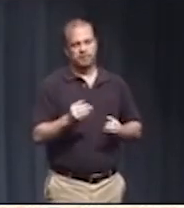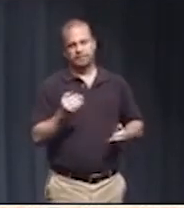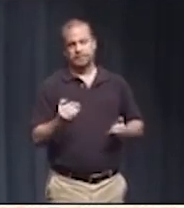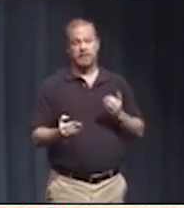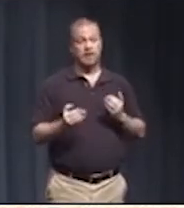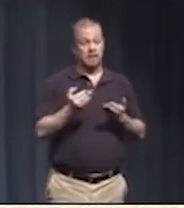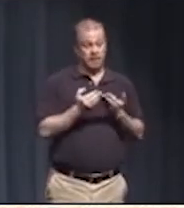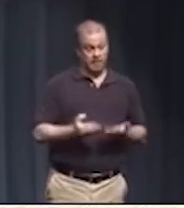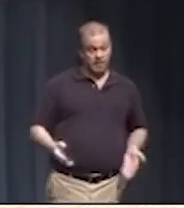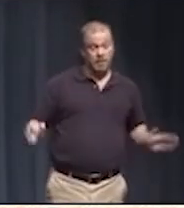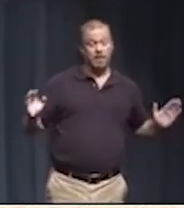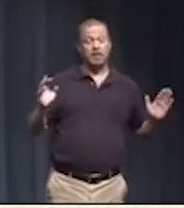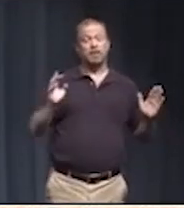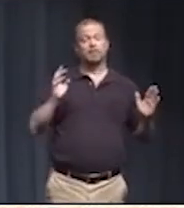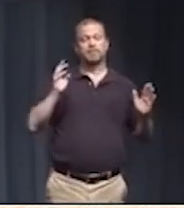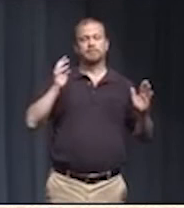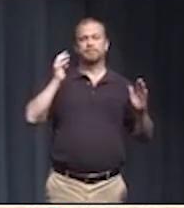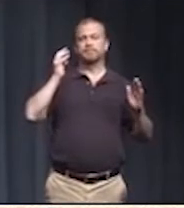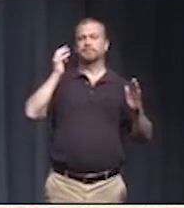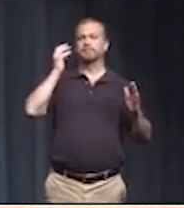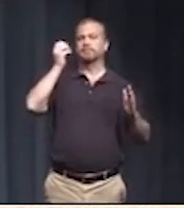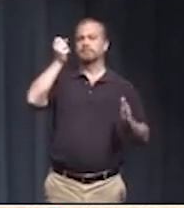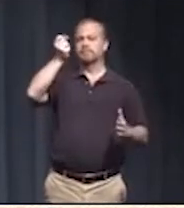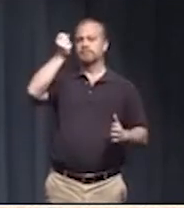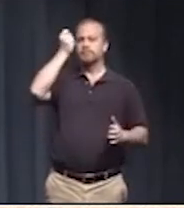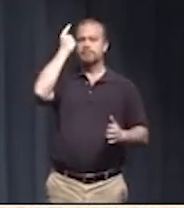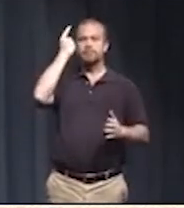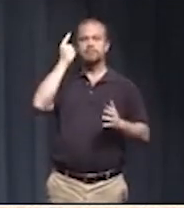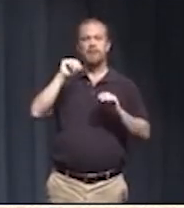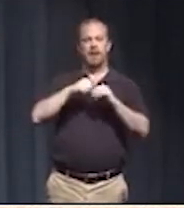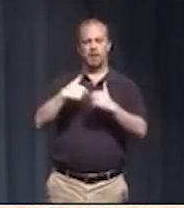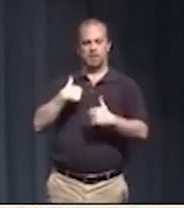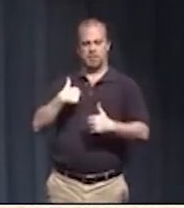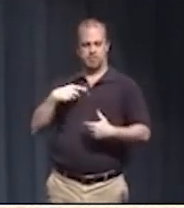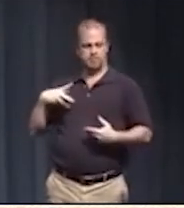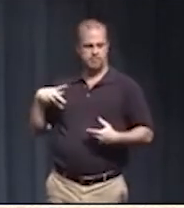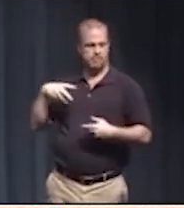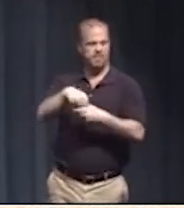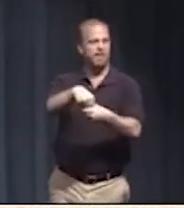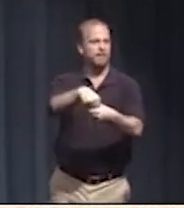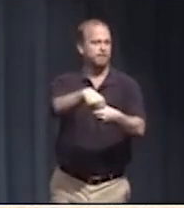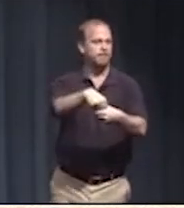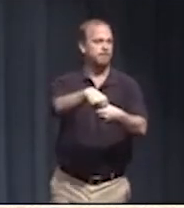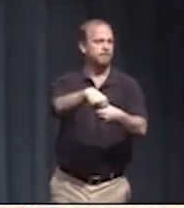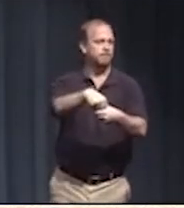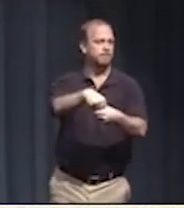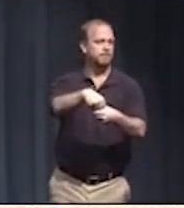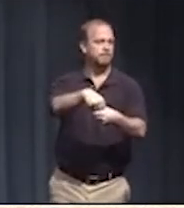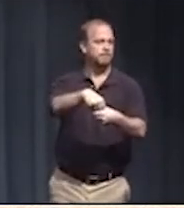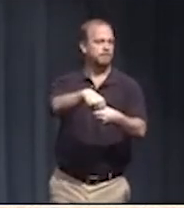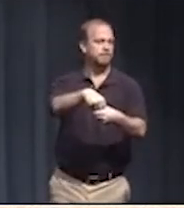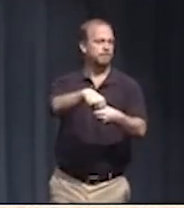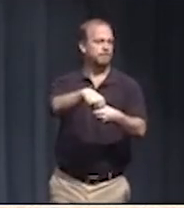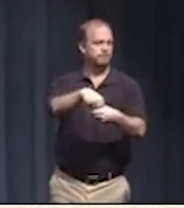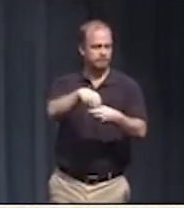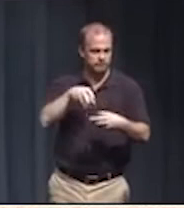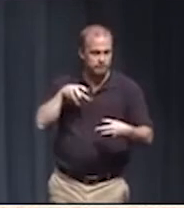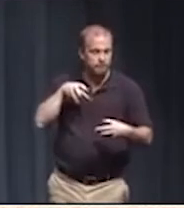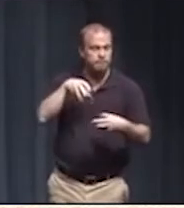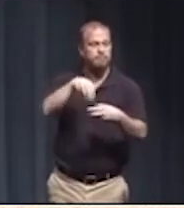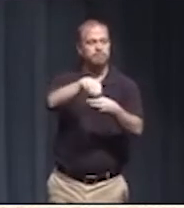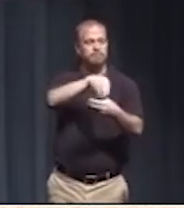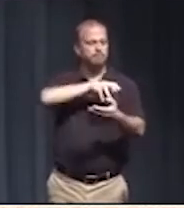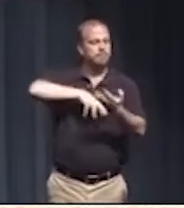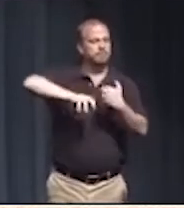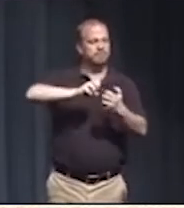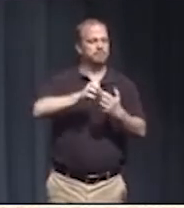the time we're done, have some ideas on how to help get us more involved and more and basically participate more in the special